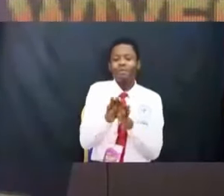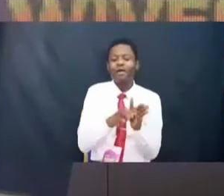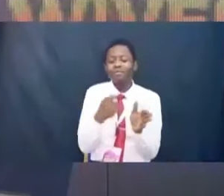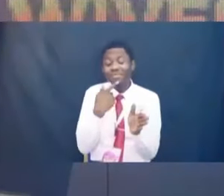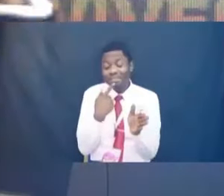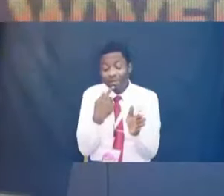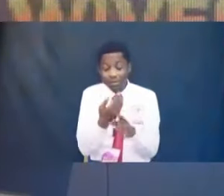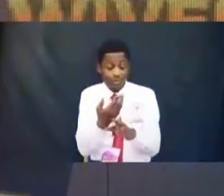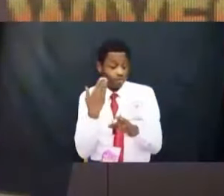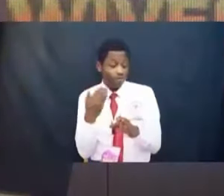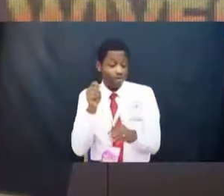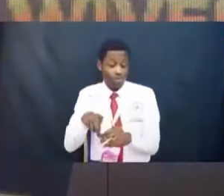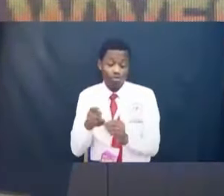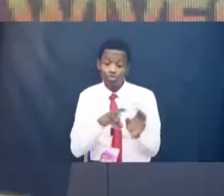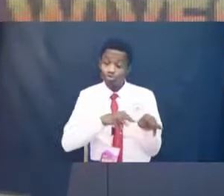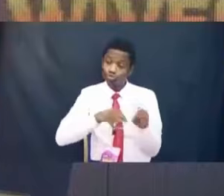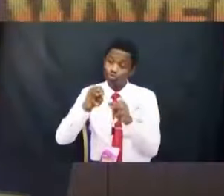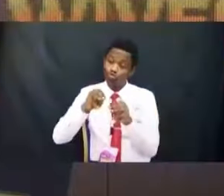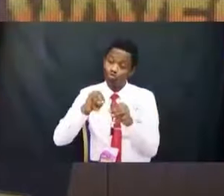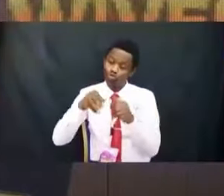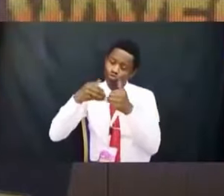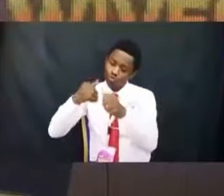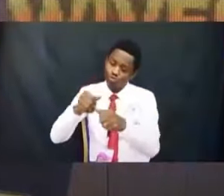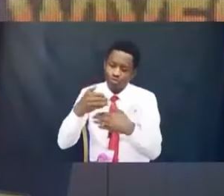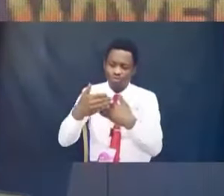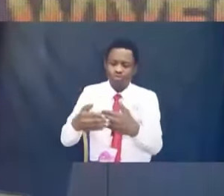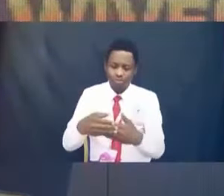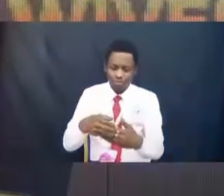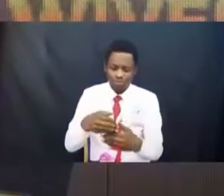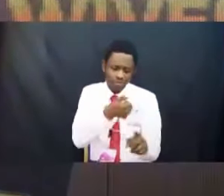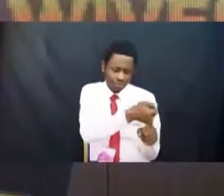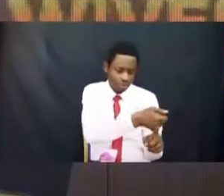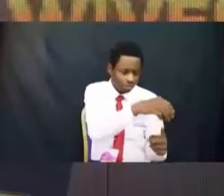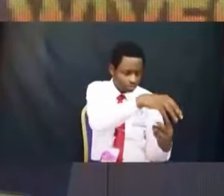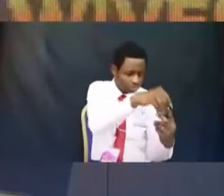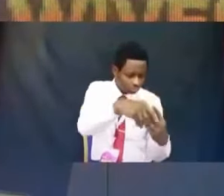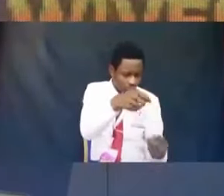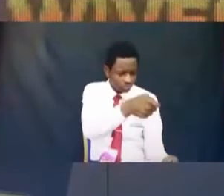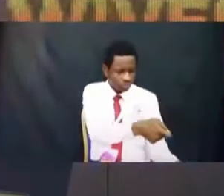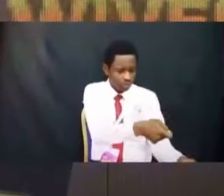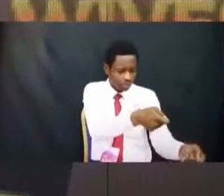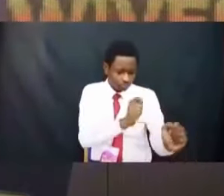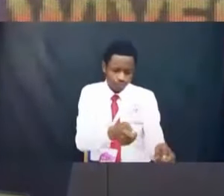the apostles moved on, they appointed elders to man these disciples.